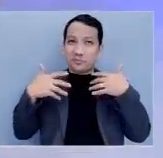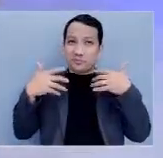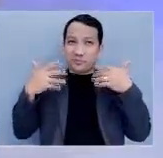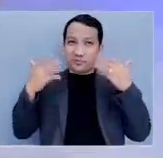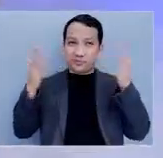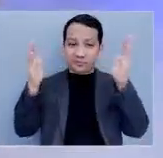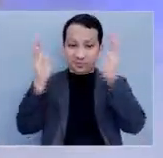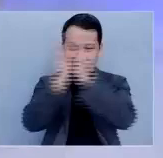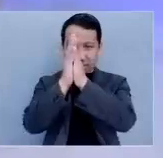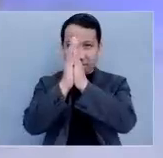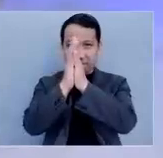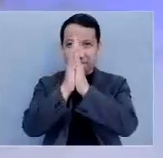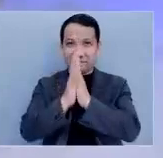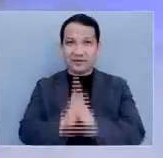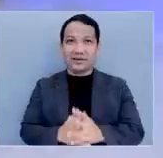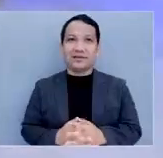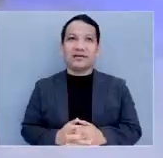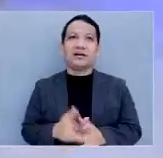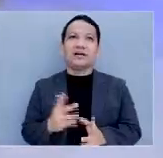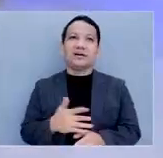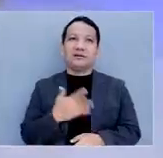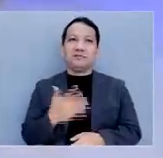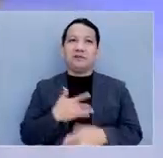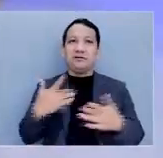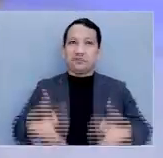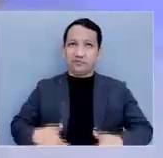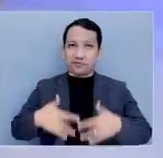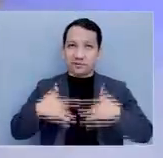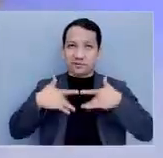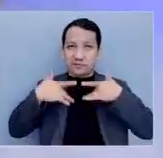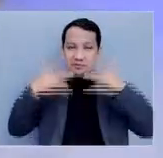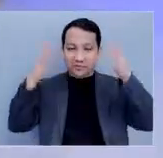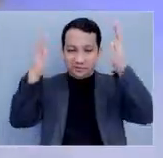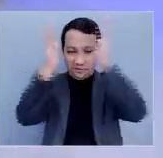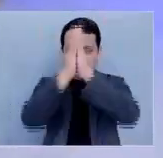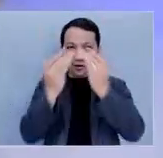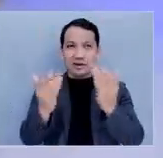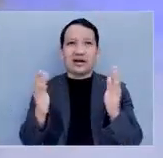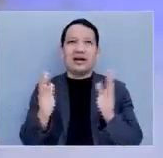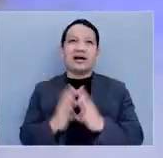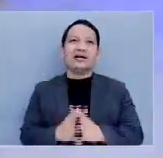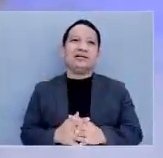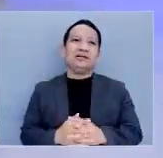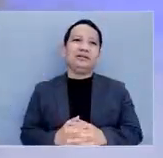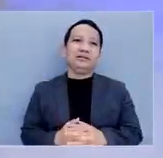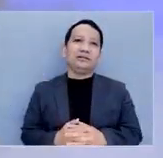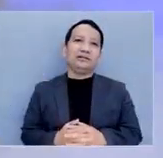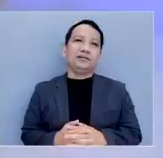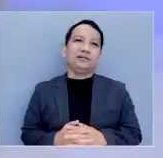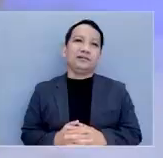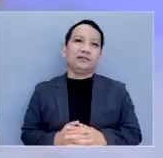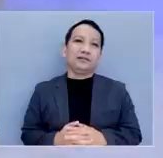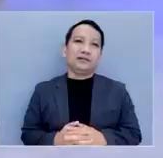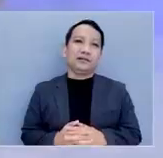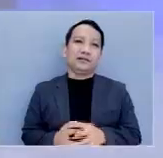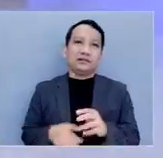yan. clap. Roll parang feel nyo lang yung yes, katawan ninyo. Feel nyo lang pataas and then a clap. Right? Next. And roll